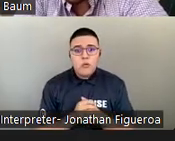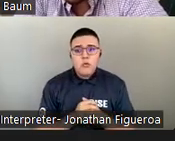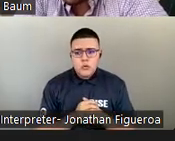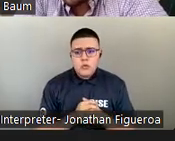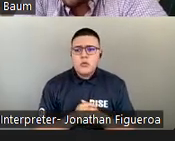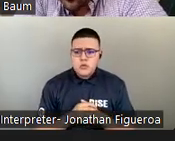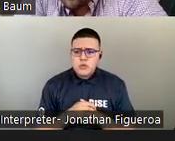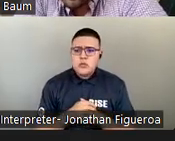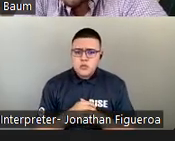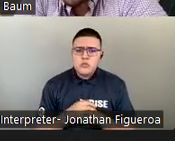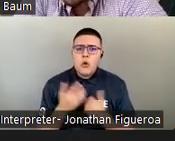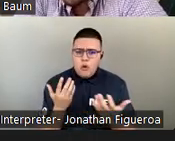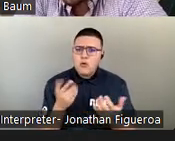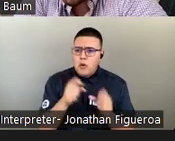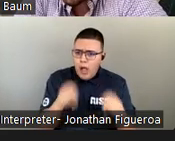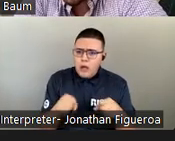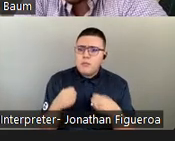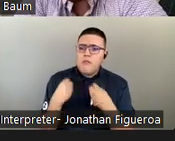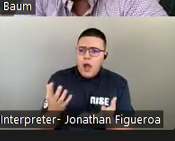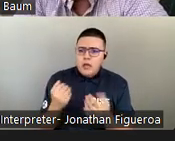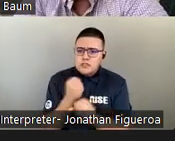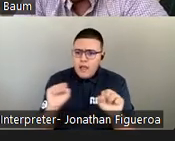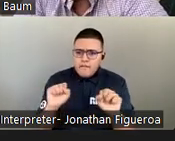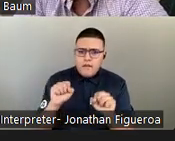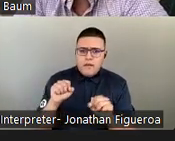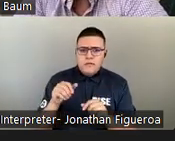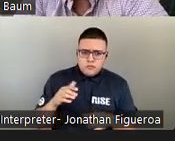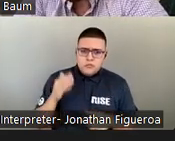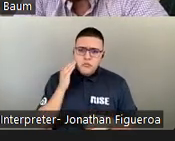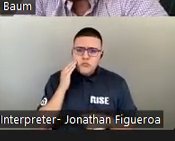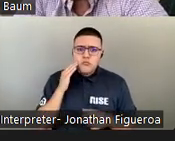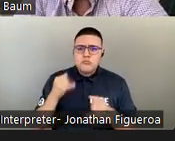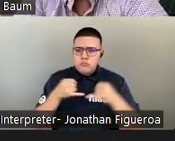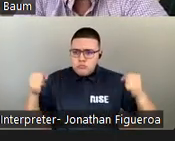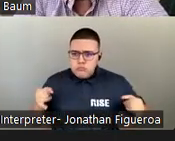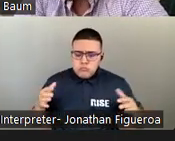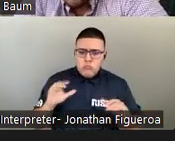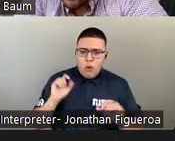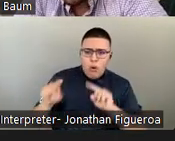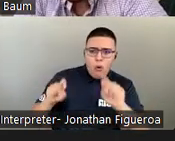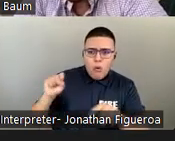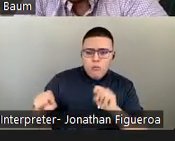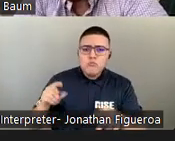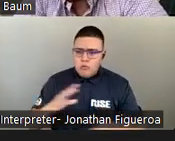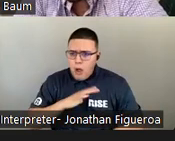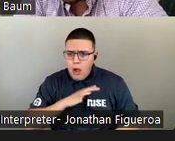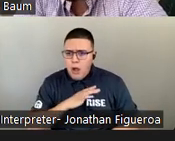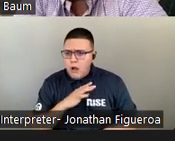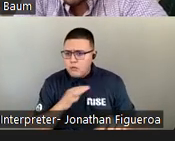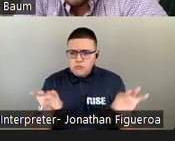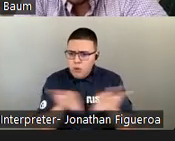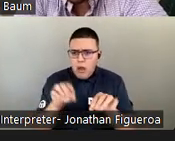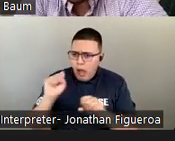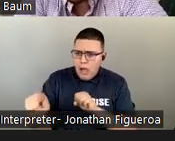providing that safe environment, okay? And that's what I would urge is to ask. If there's